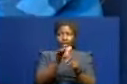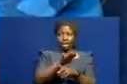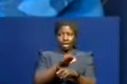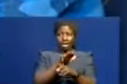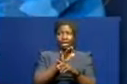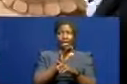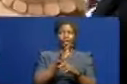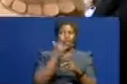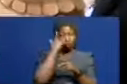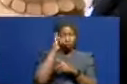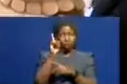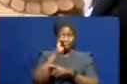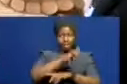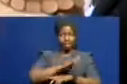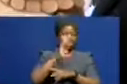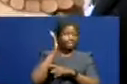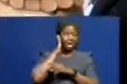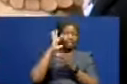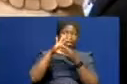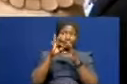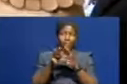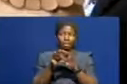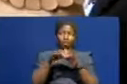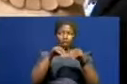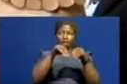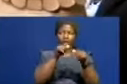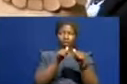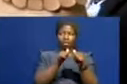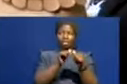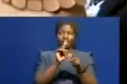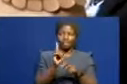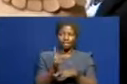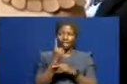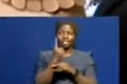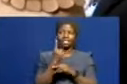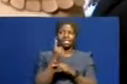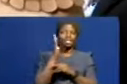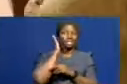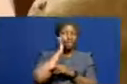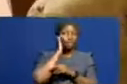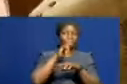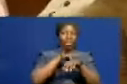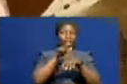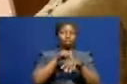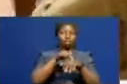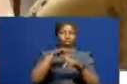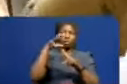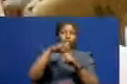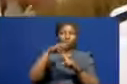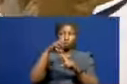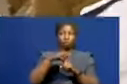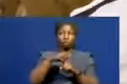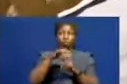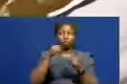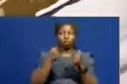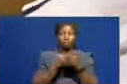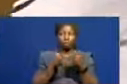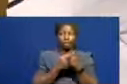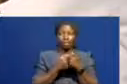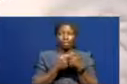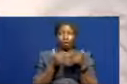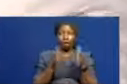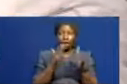one-day Deaflympics qualifiers, which was also the first Deaf National Championship tournament. The open event